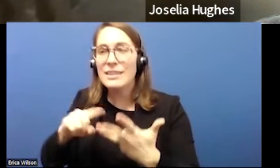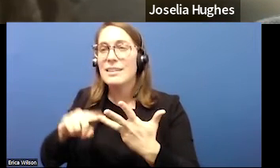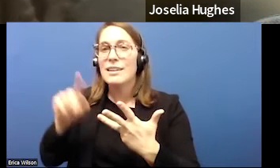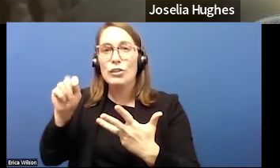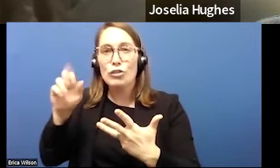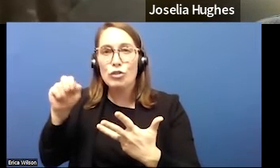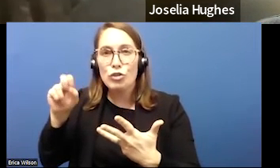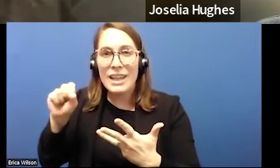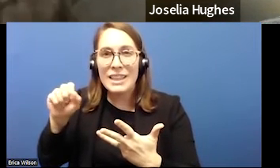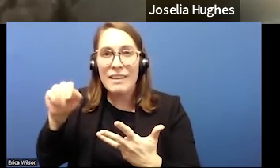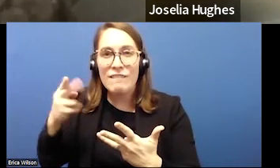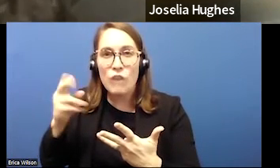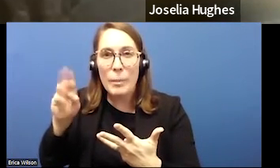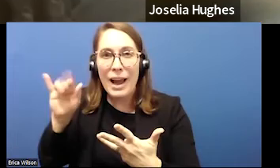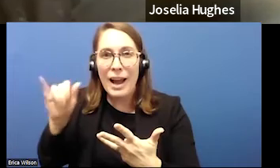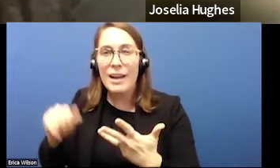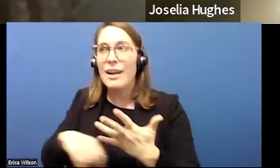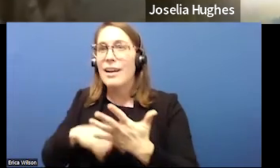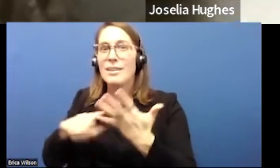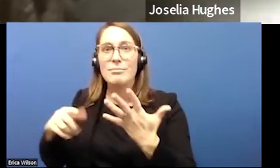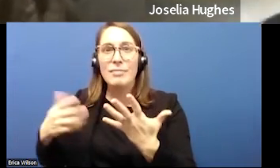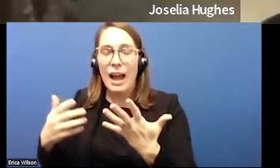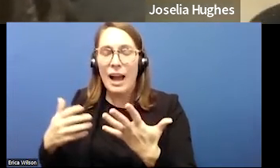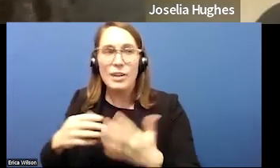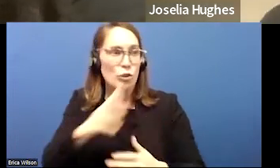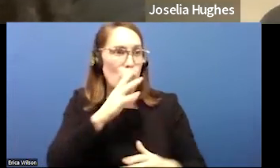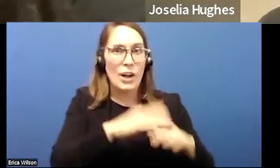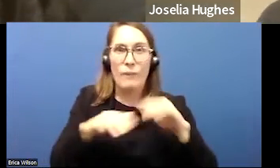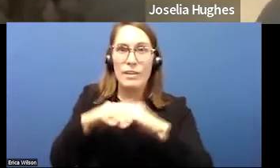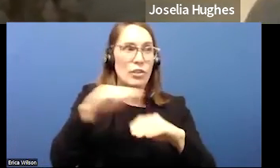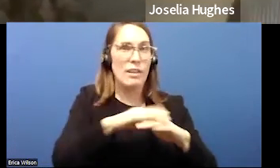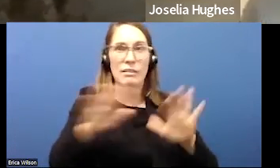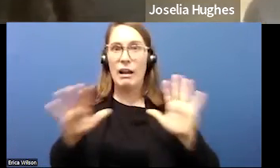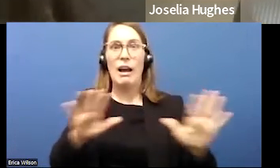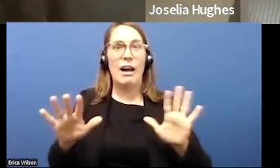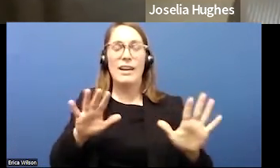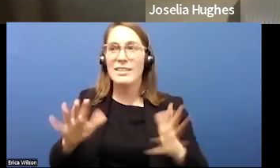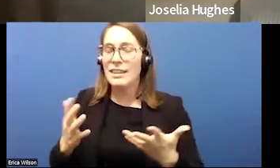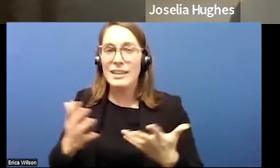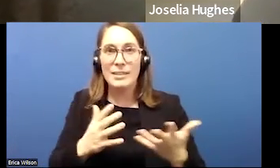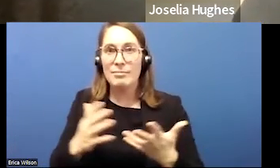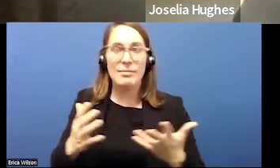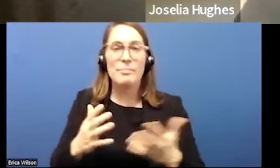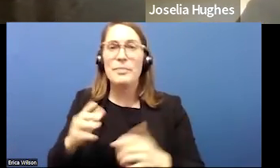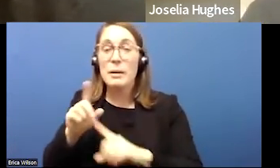misogynoir, transphobia, like those. Phobia. Sorry, I know we're talking over each other. It's so okay.